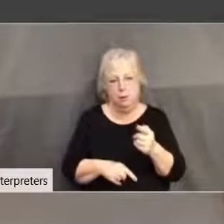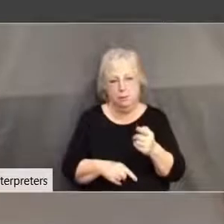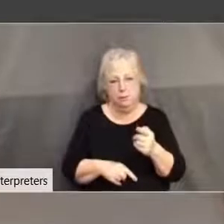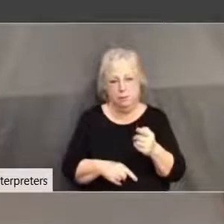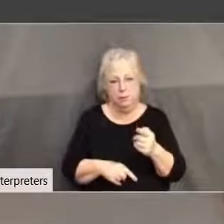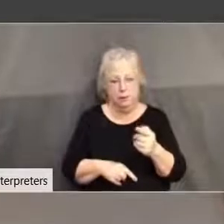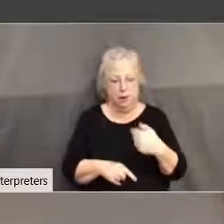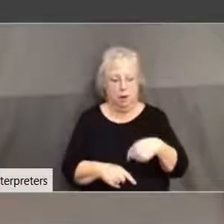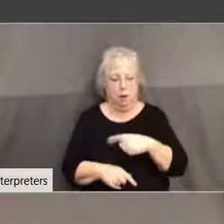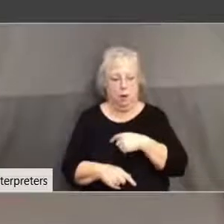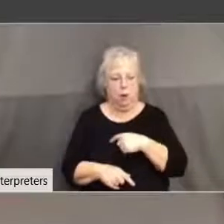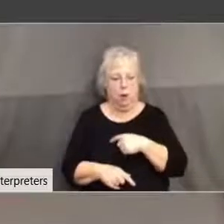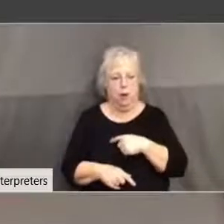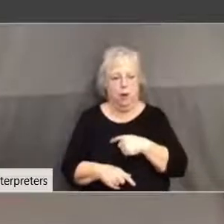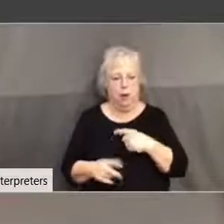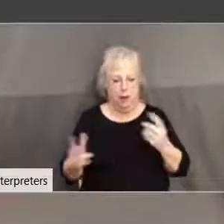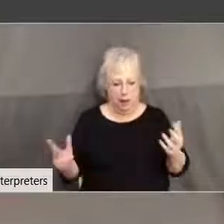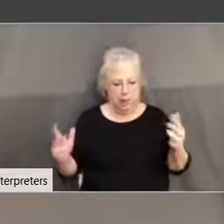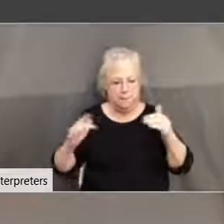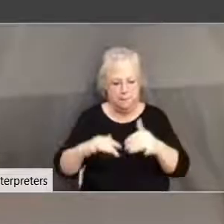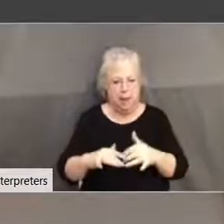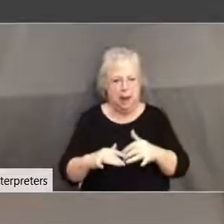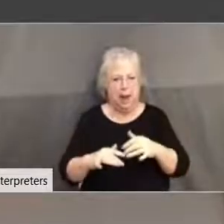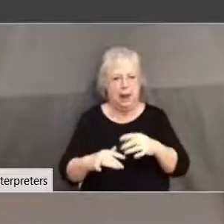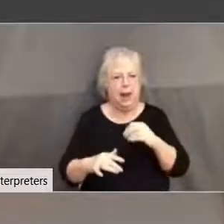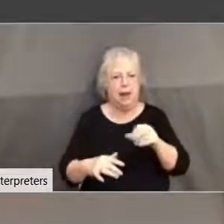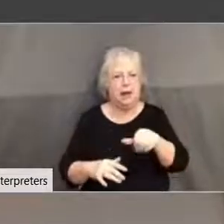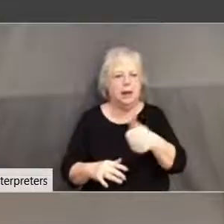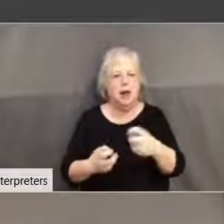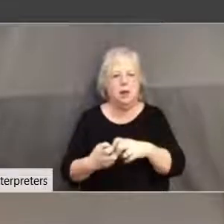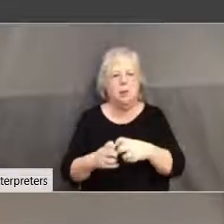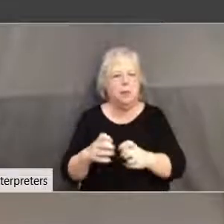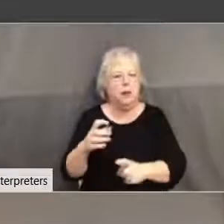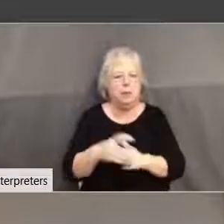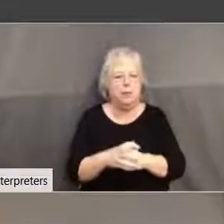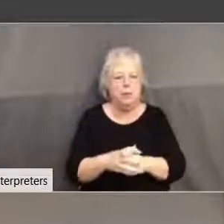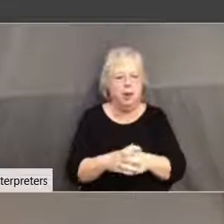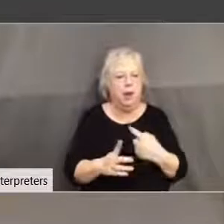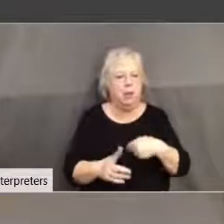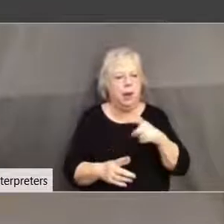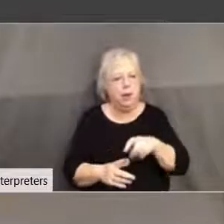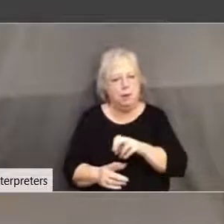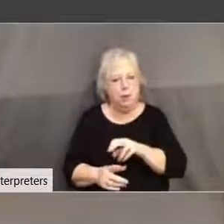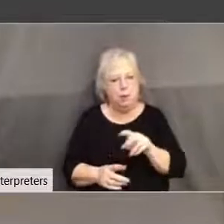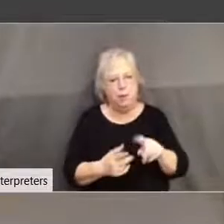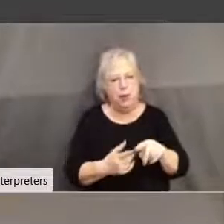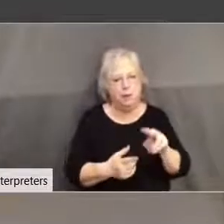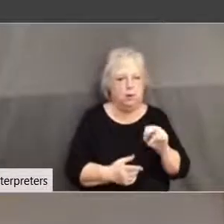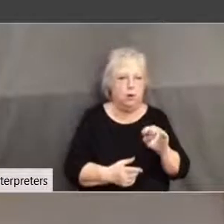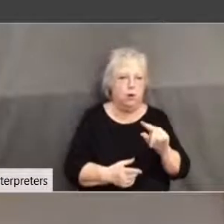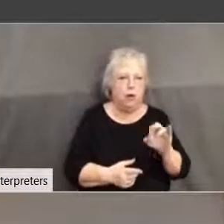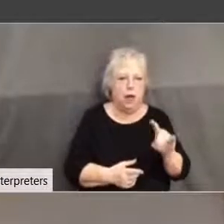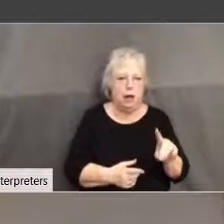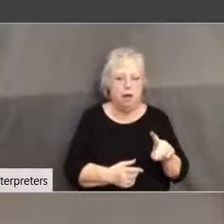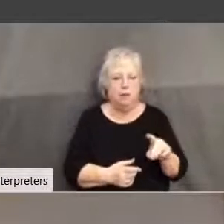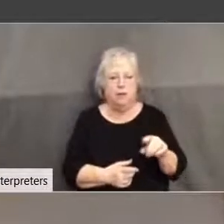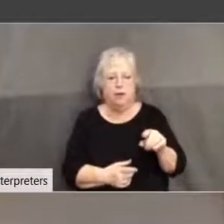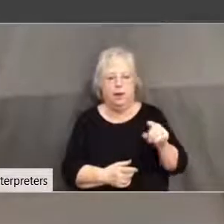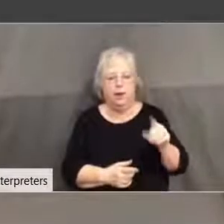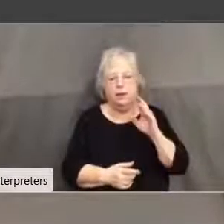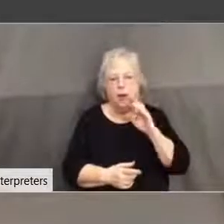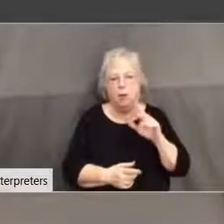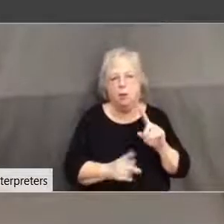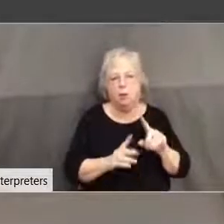we come back and there's another problem and we have to go back to United. They're going to start